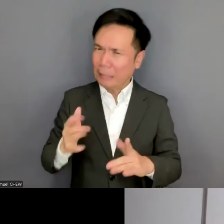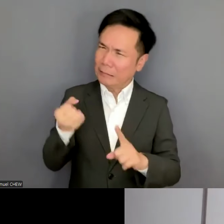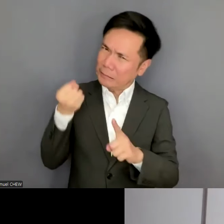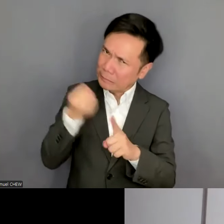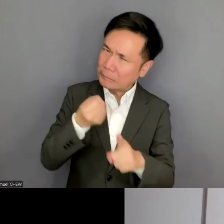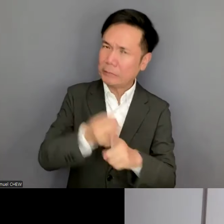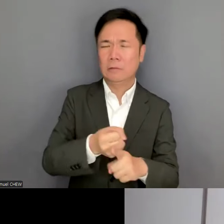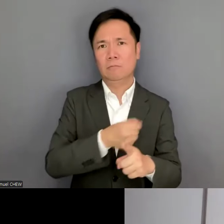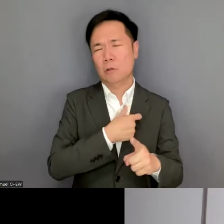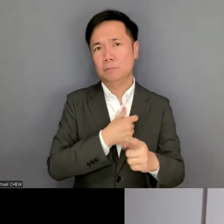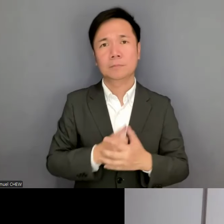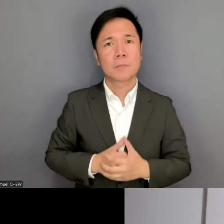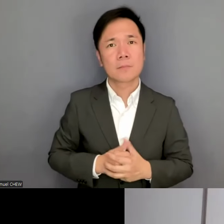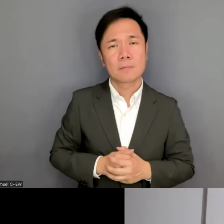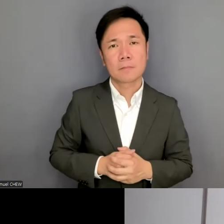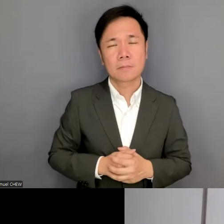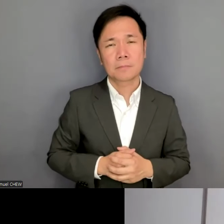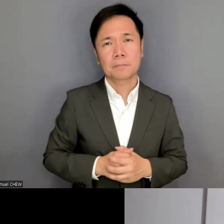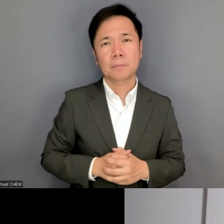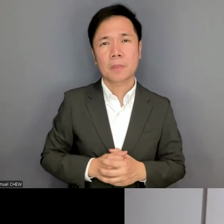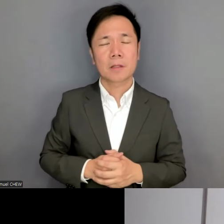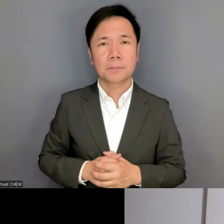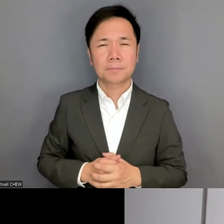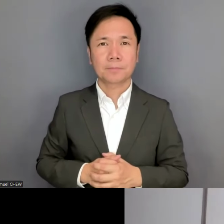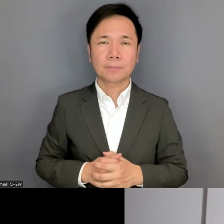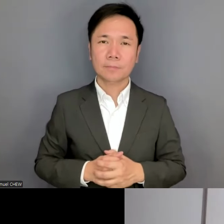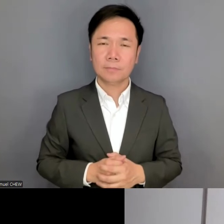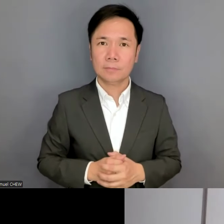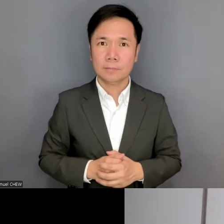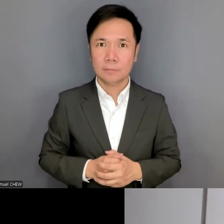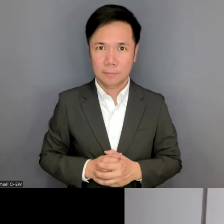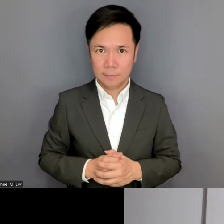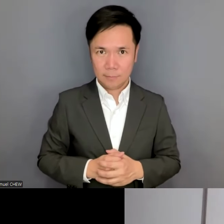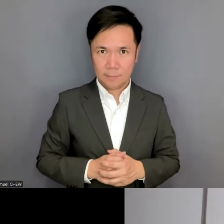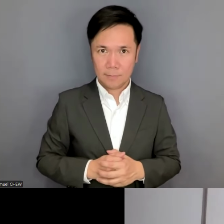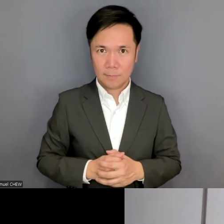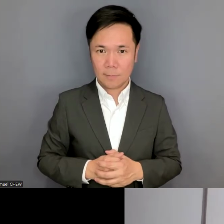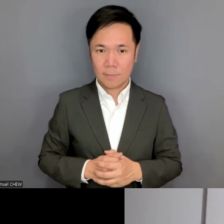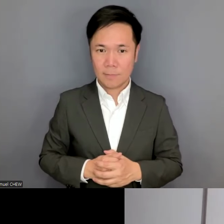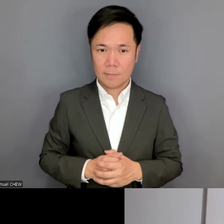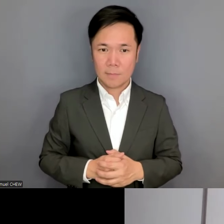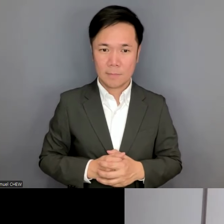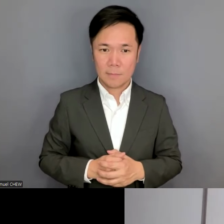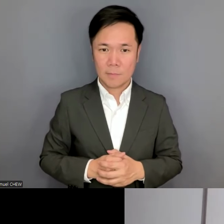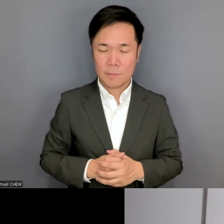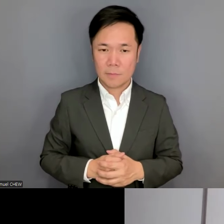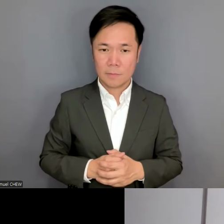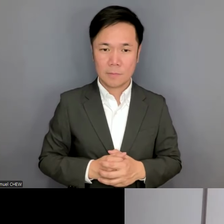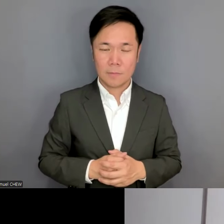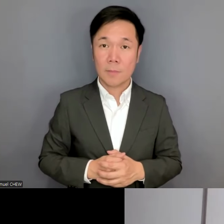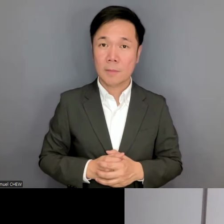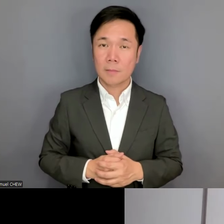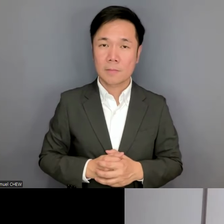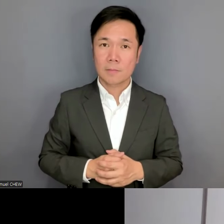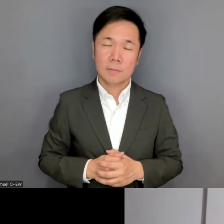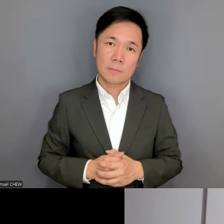Um, países de América we can Latina, actually que han logrado go legislar la back. educación inclusiva, pero seguimos Um, metidos en el tema de la